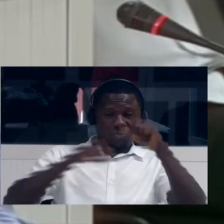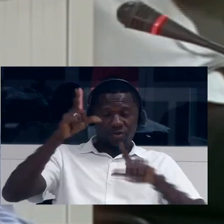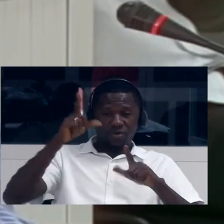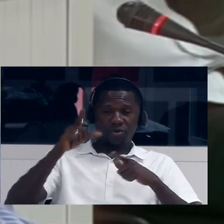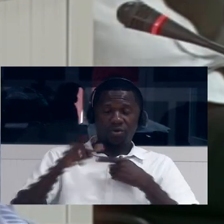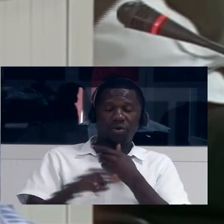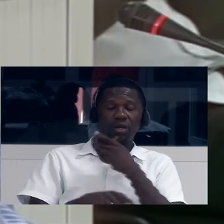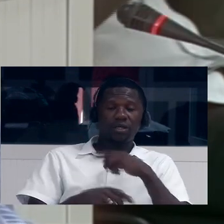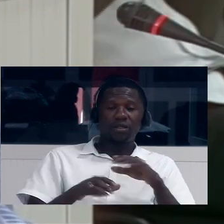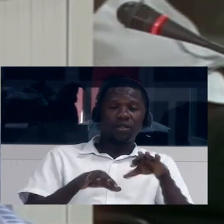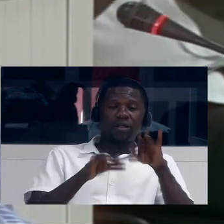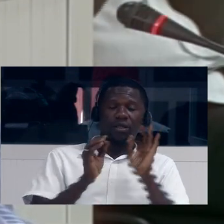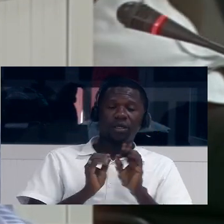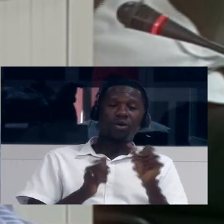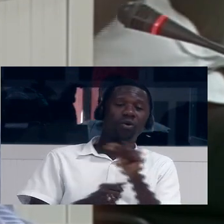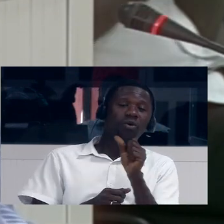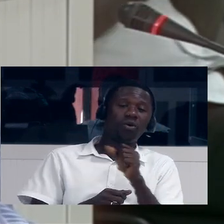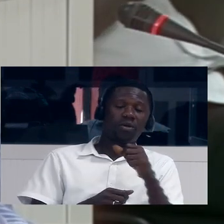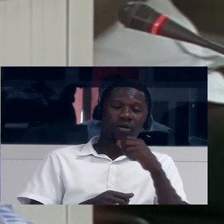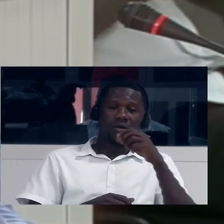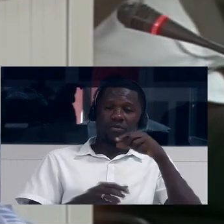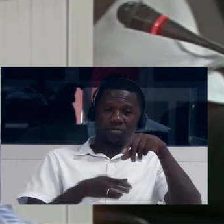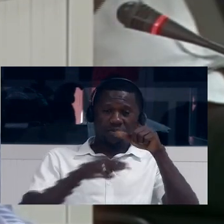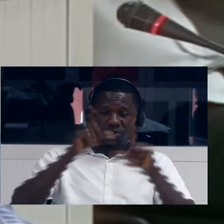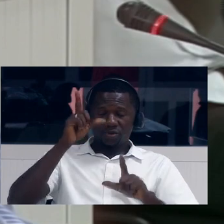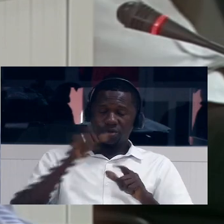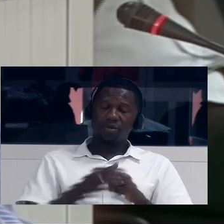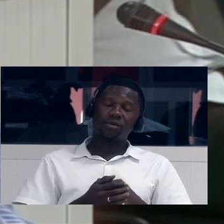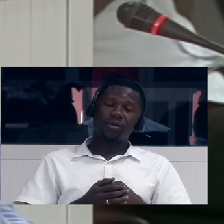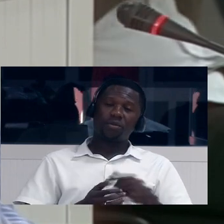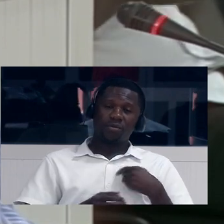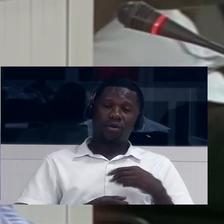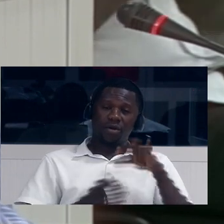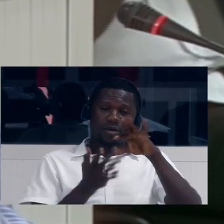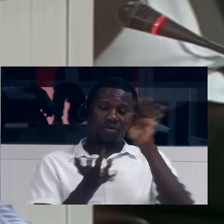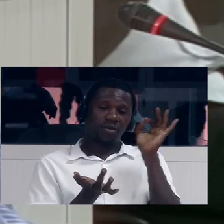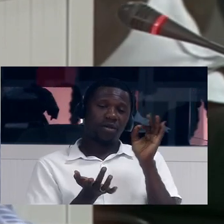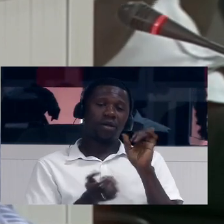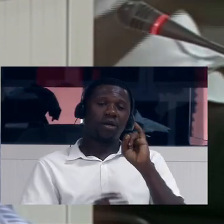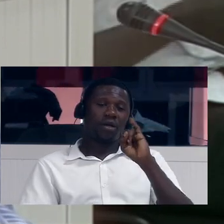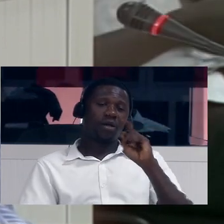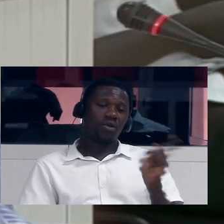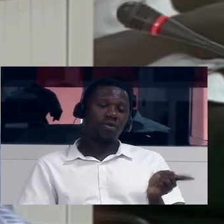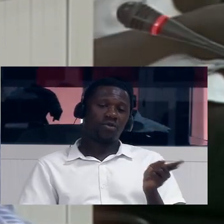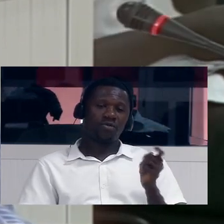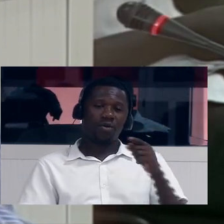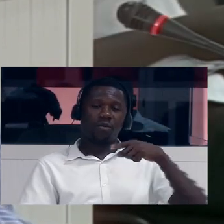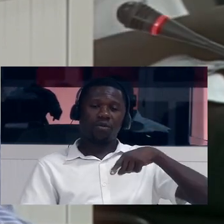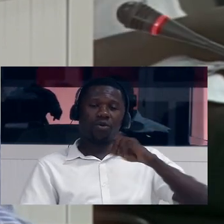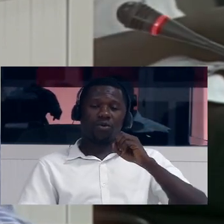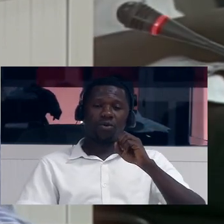position? Well, I was appointed as IG of Police in June